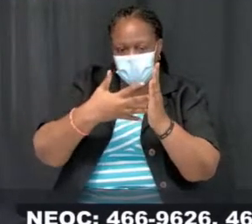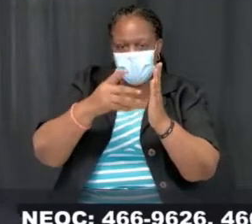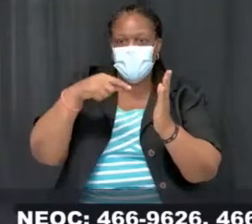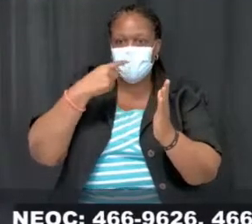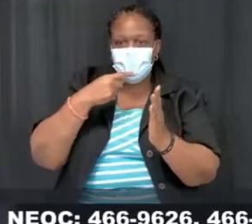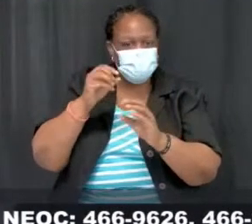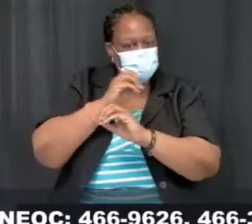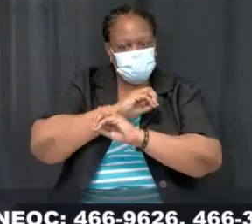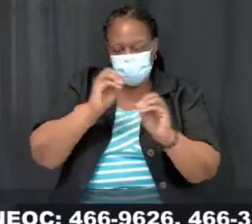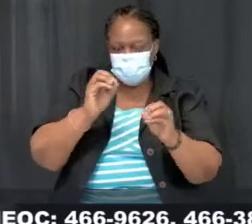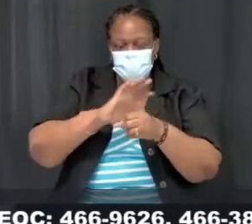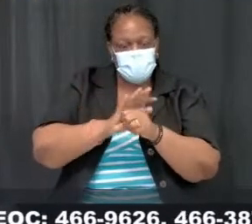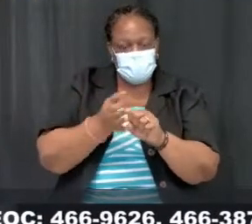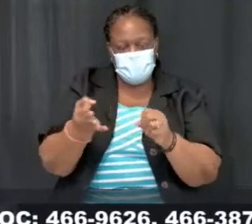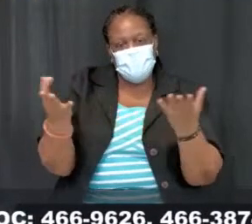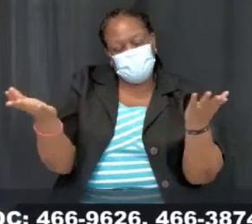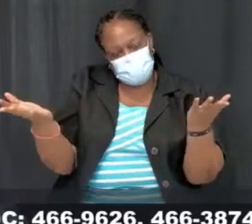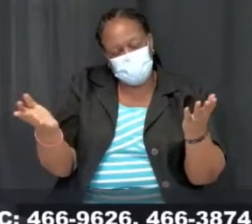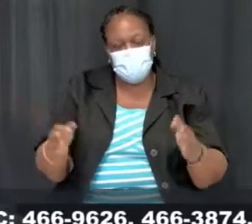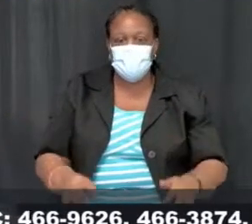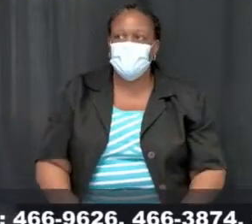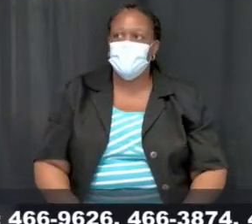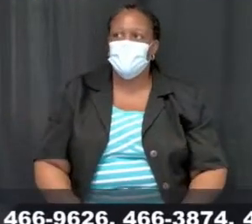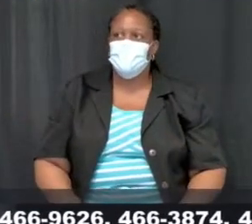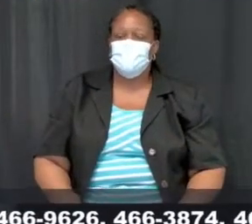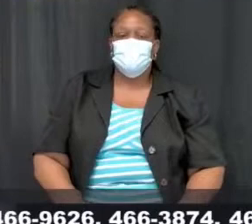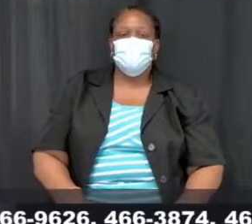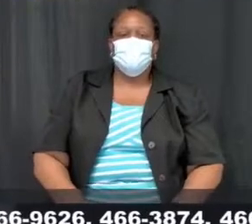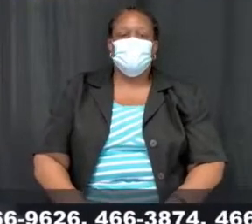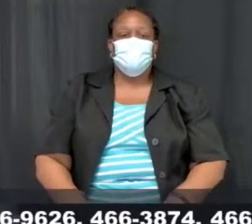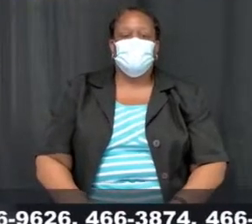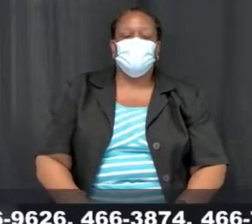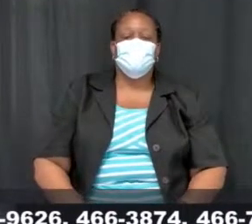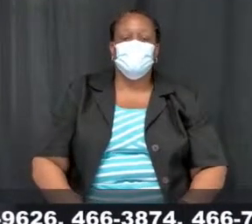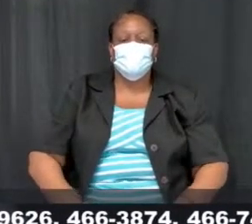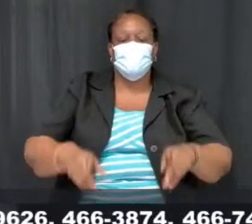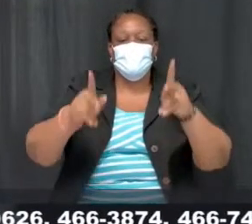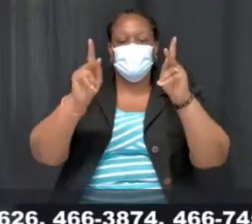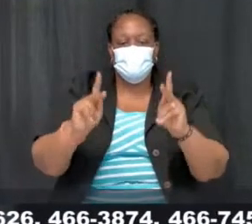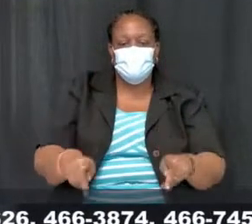Incoming travelers who wish to quarantine at home must first apply online at